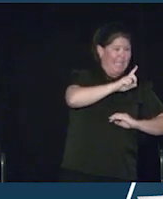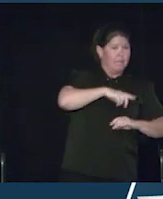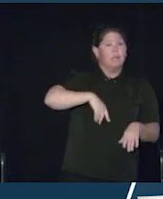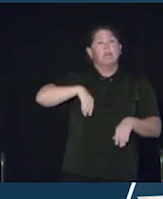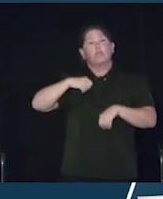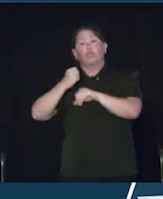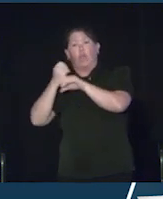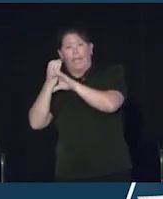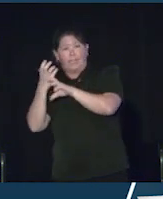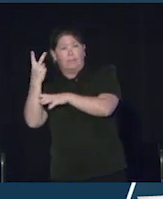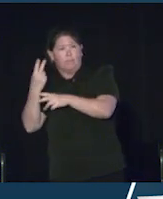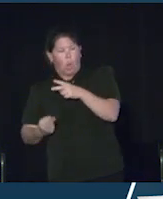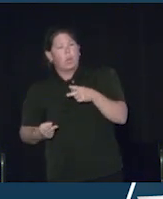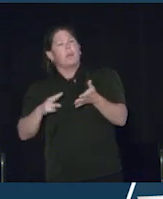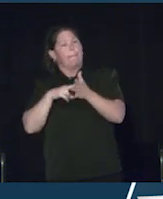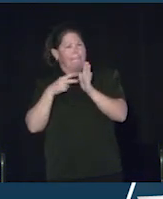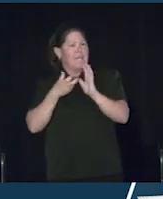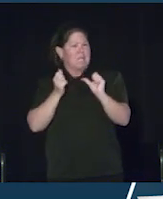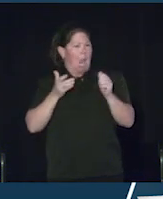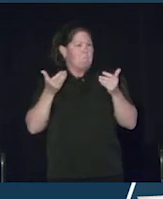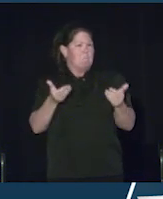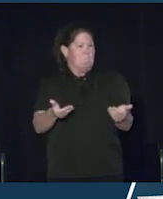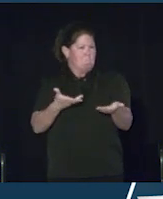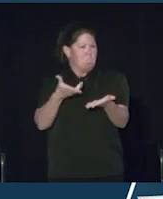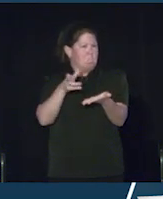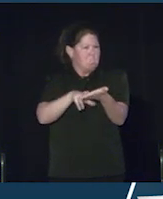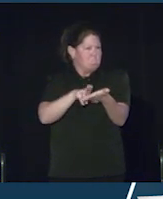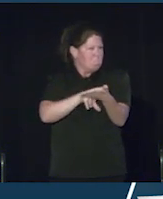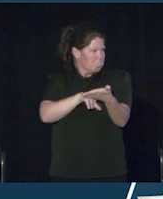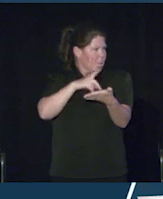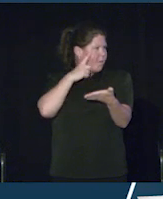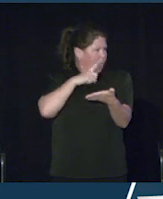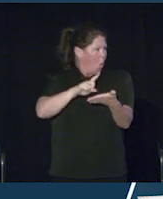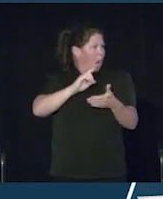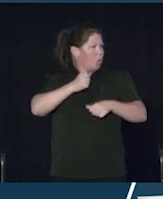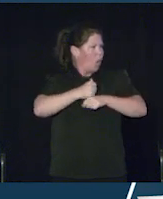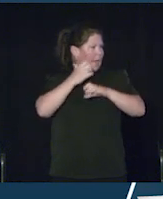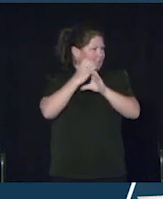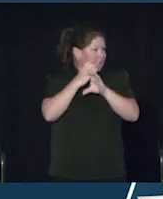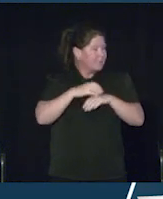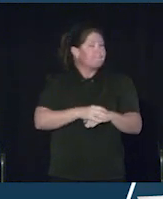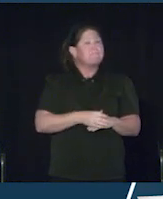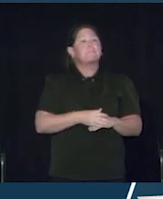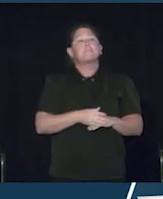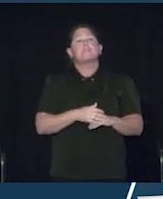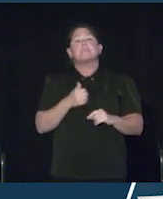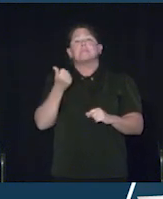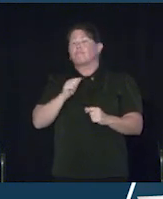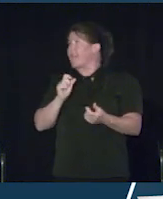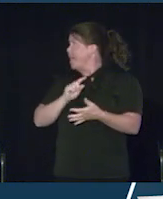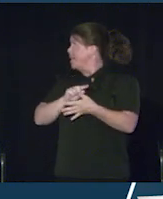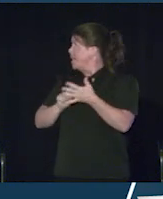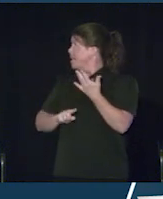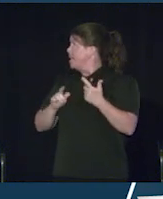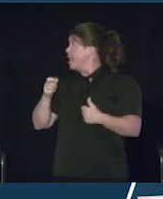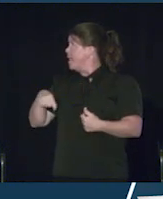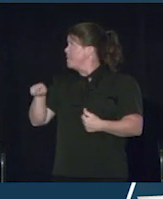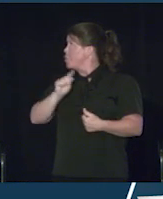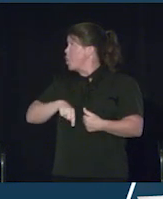we call crisis waiver enrollment. Any of our community-based care kids are able to enroll through that category